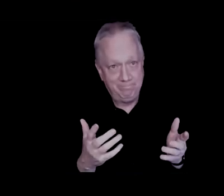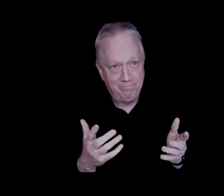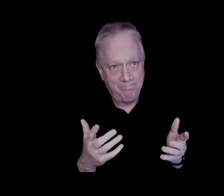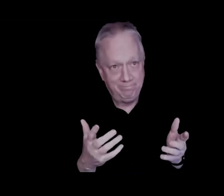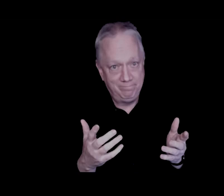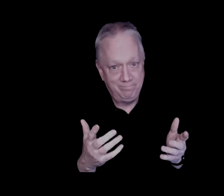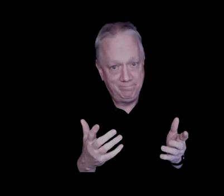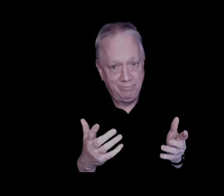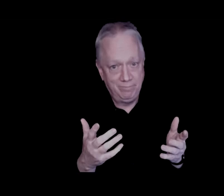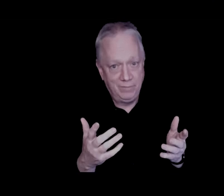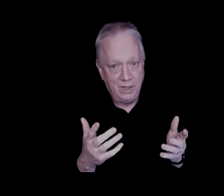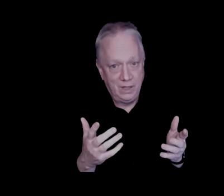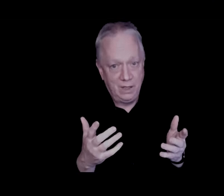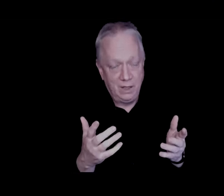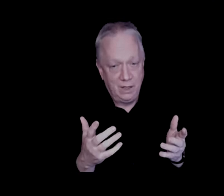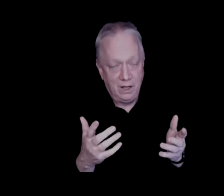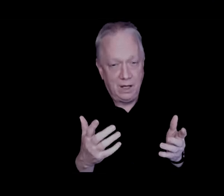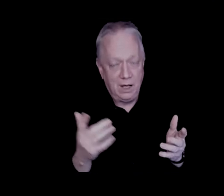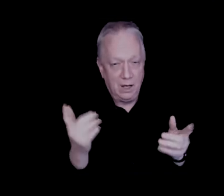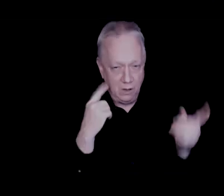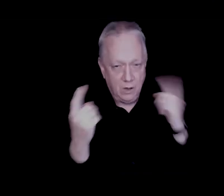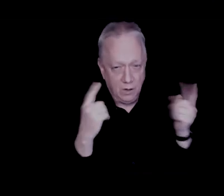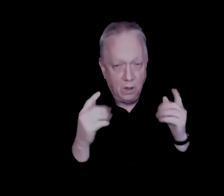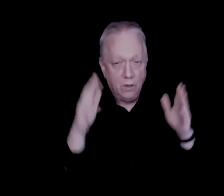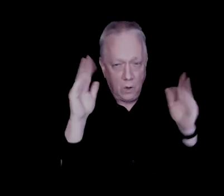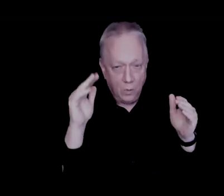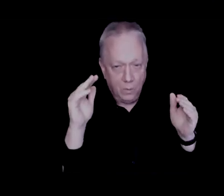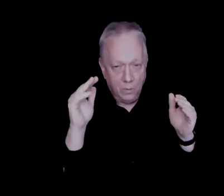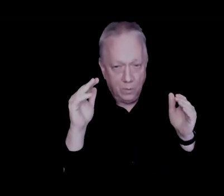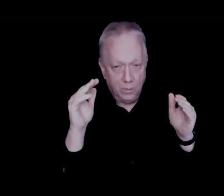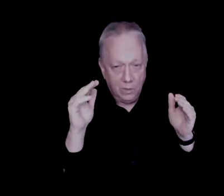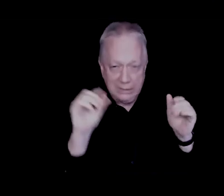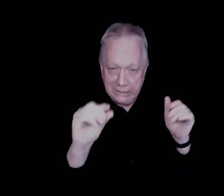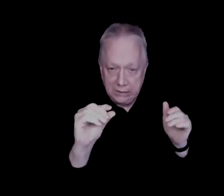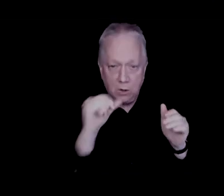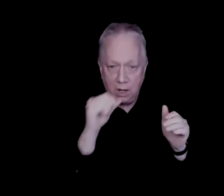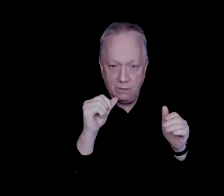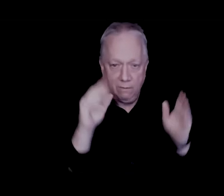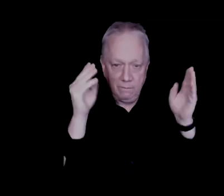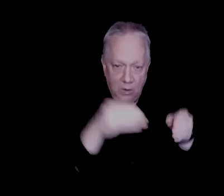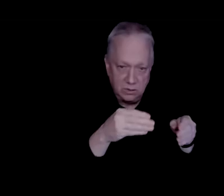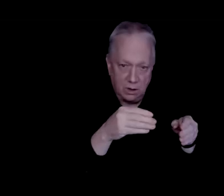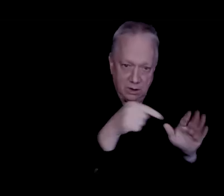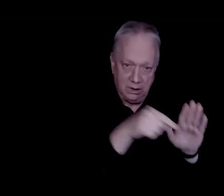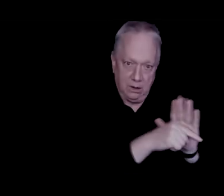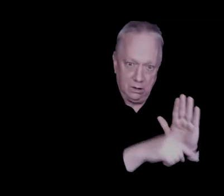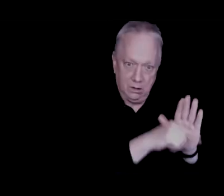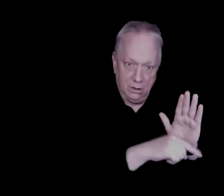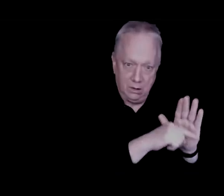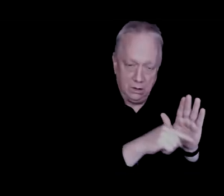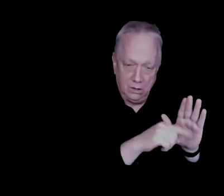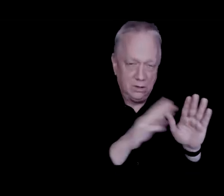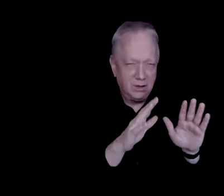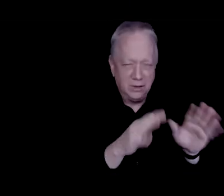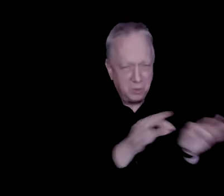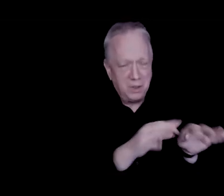often I hear that because the hope is teeny, you don't have to focus on this. You see, it's not so important. Yes,